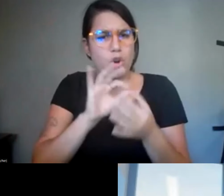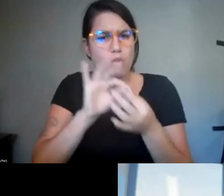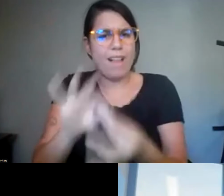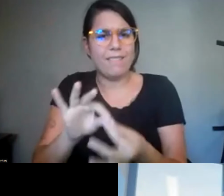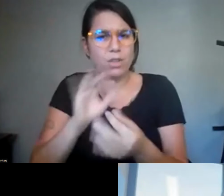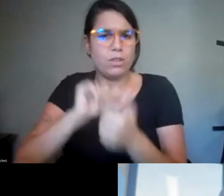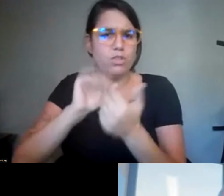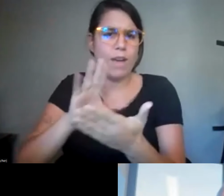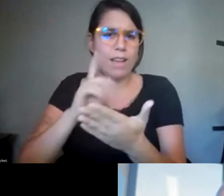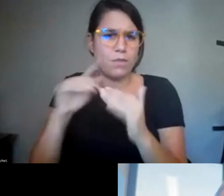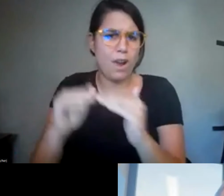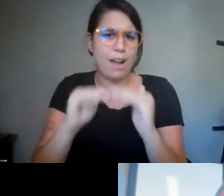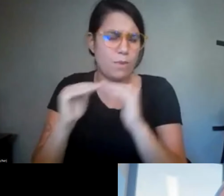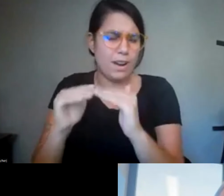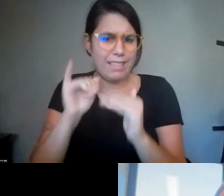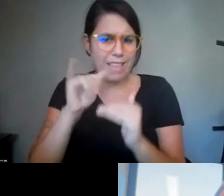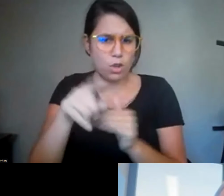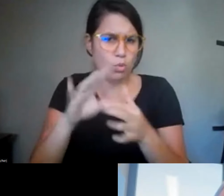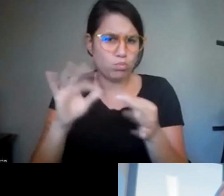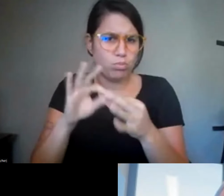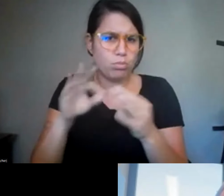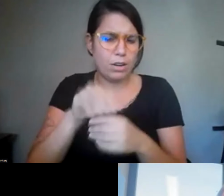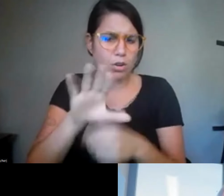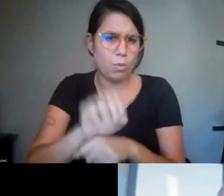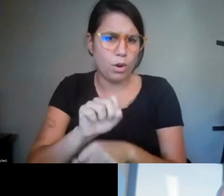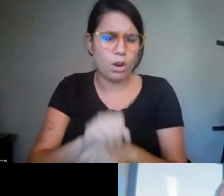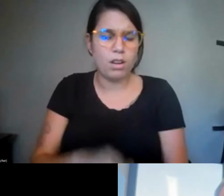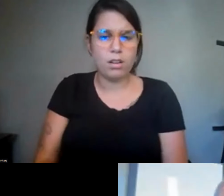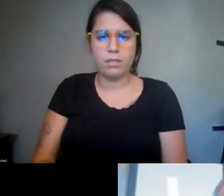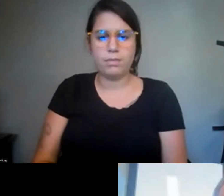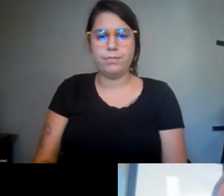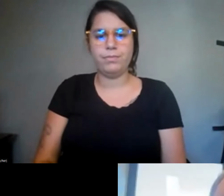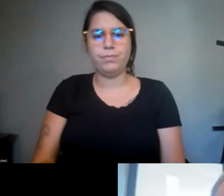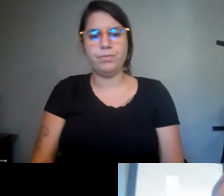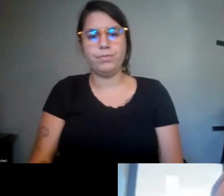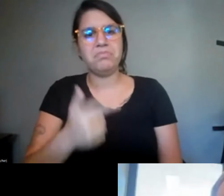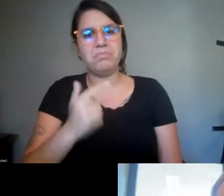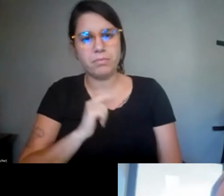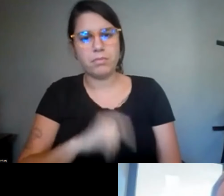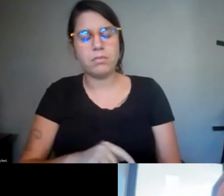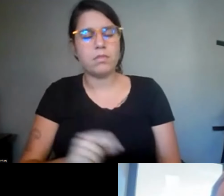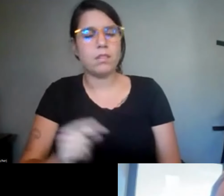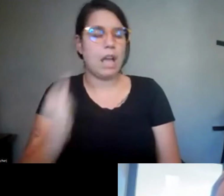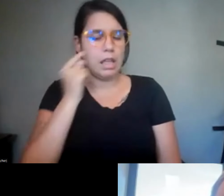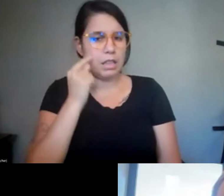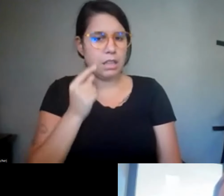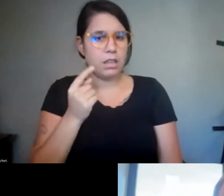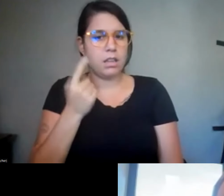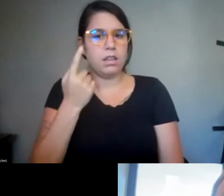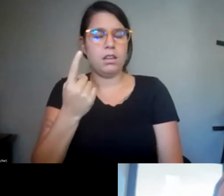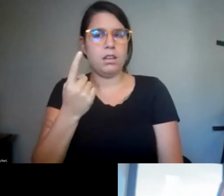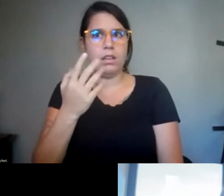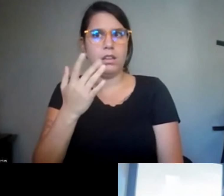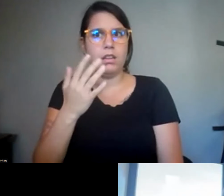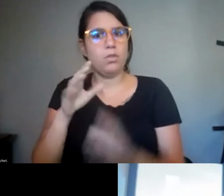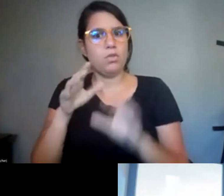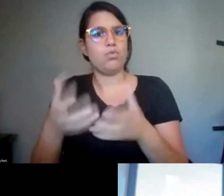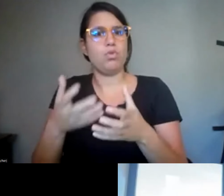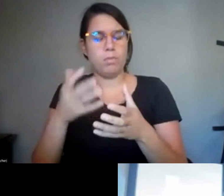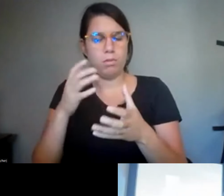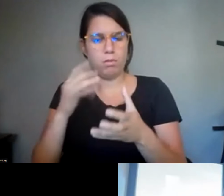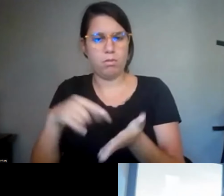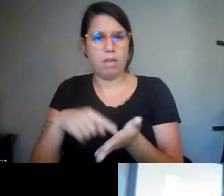some of the equity issues that you've highlighted in your work? Well, our group, I think, has come to the preliminary observation